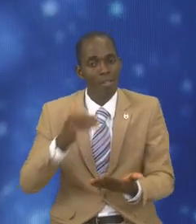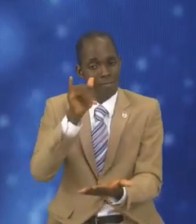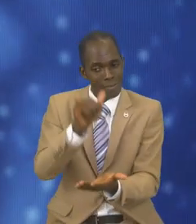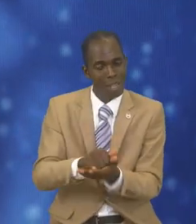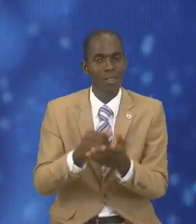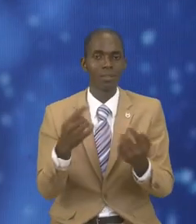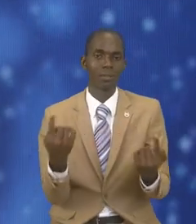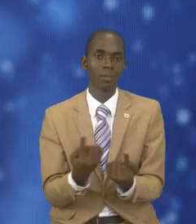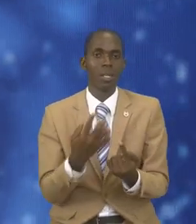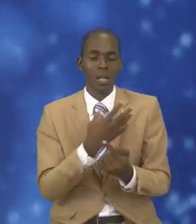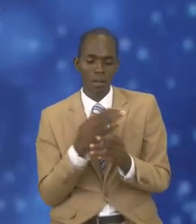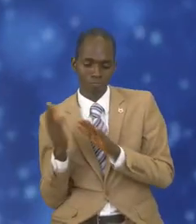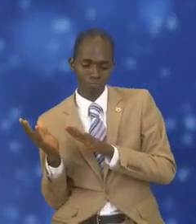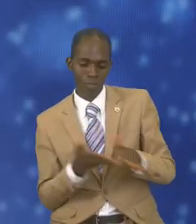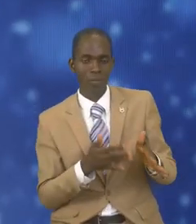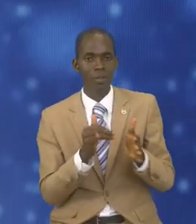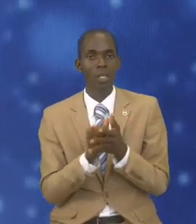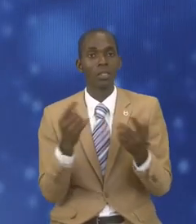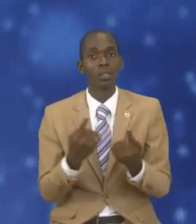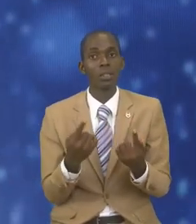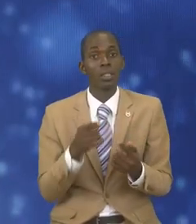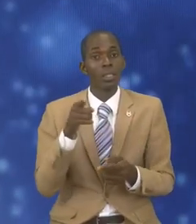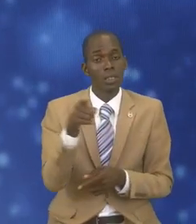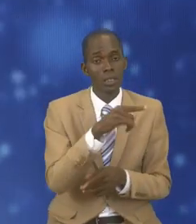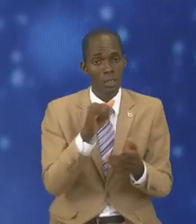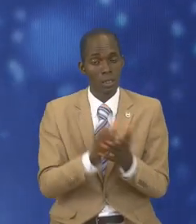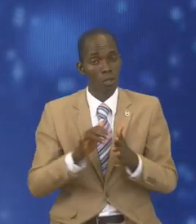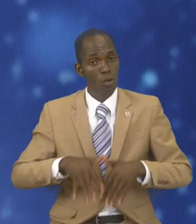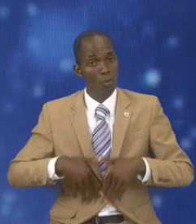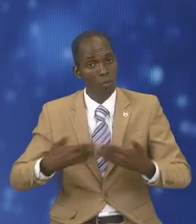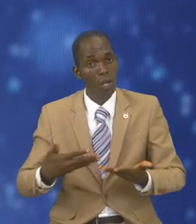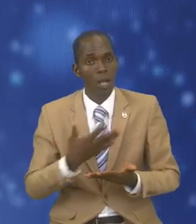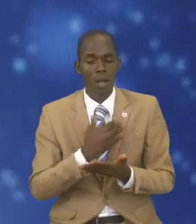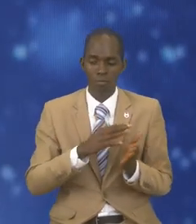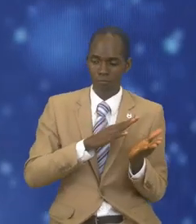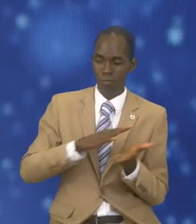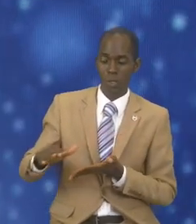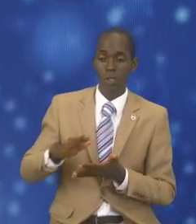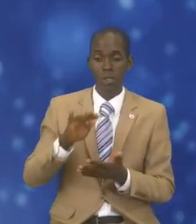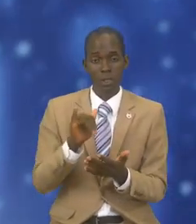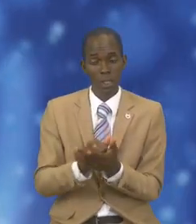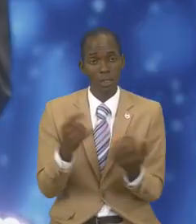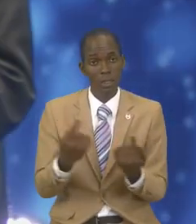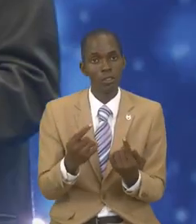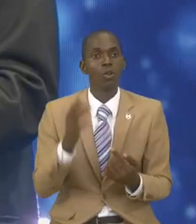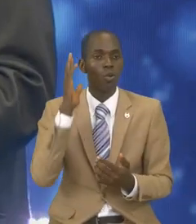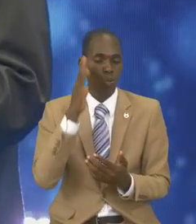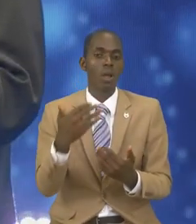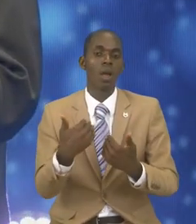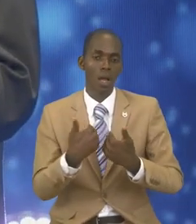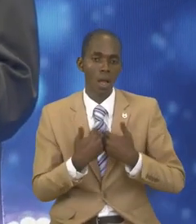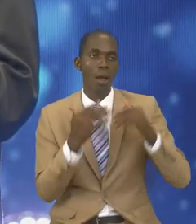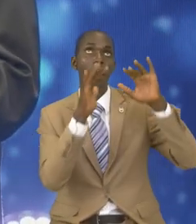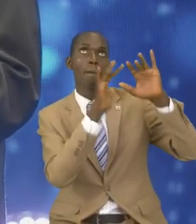you forsake that sin. He that confesseth and forsaketh them shall have mercy. Mercy